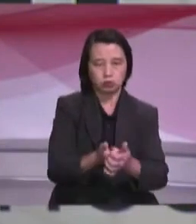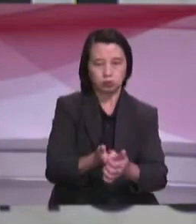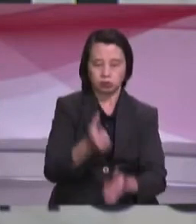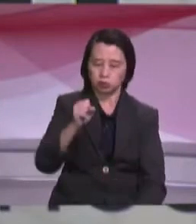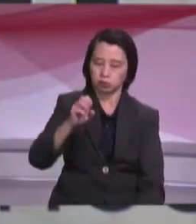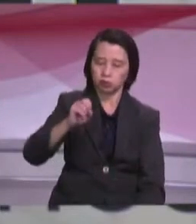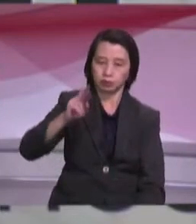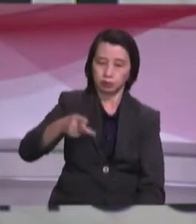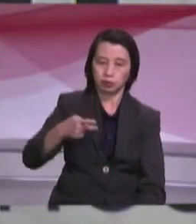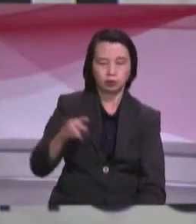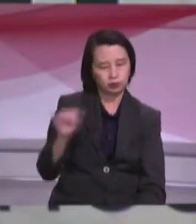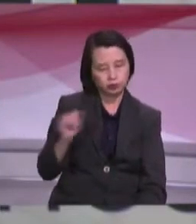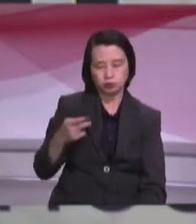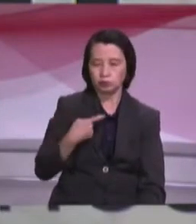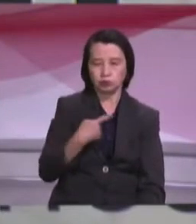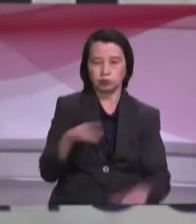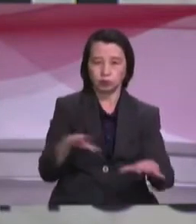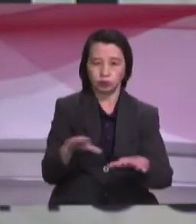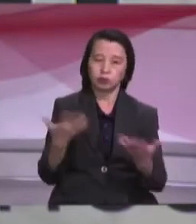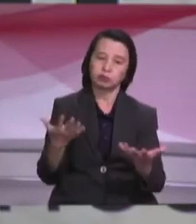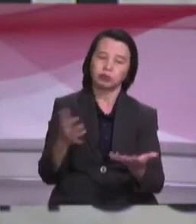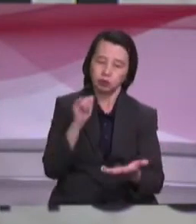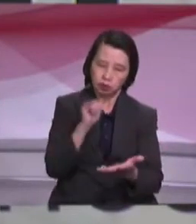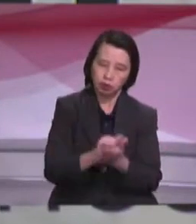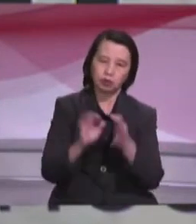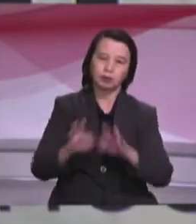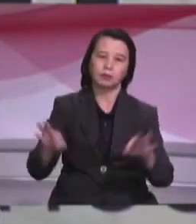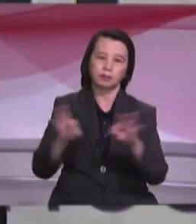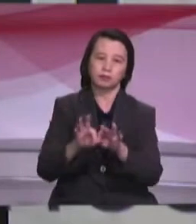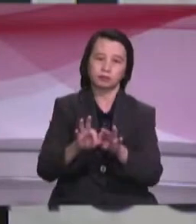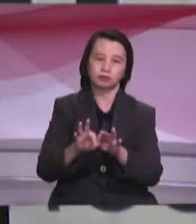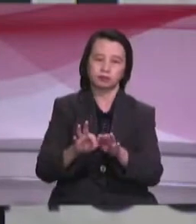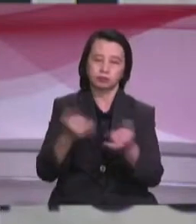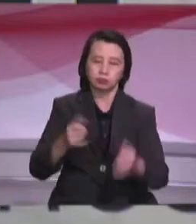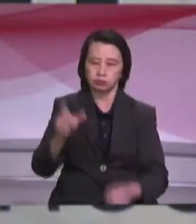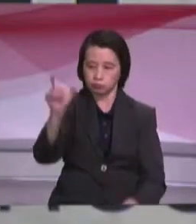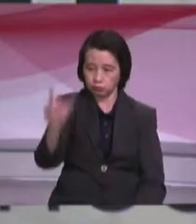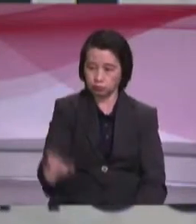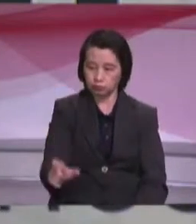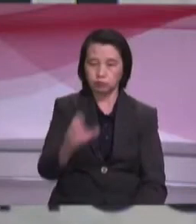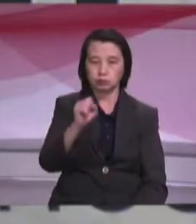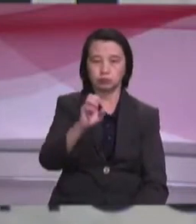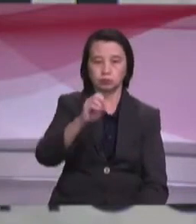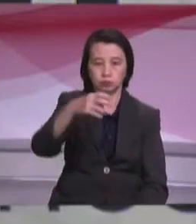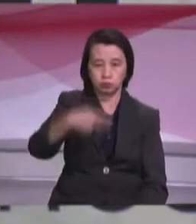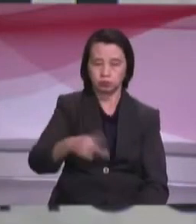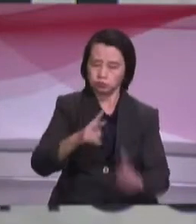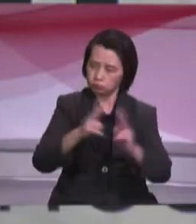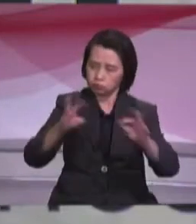as what we have been doing. I think that is the key. So the compliance of SOP